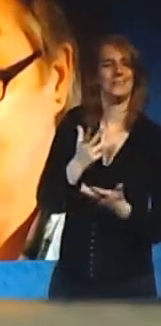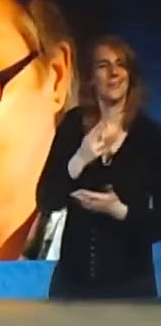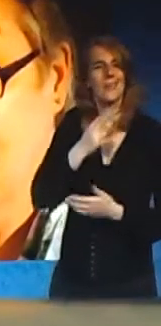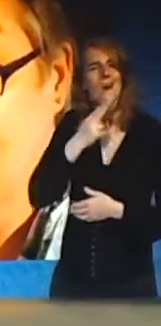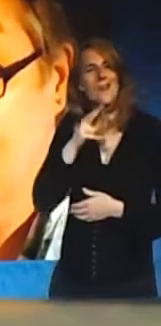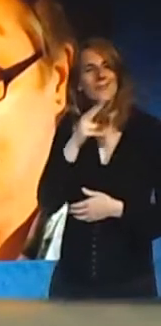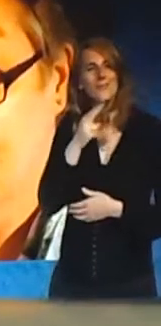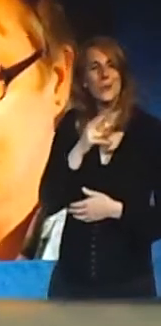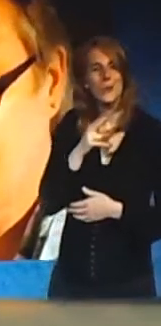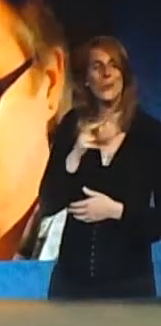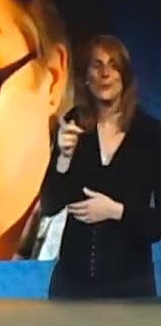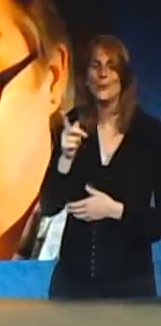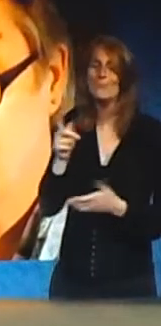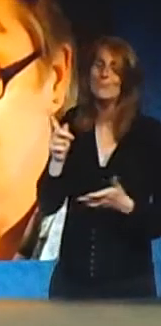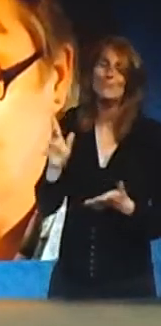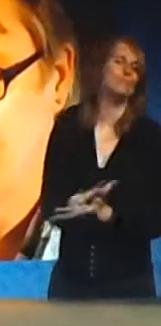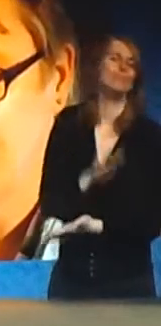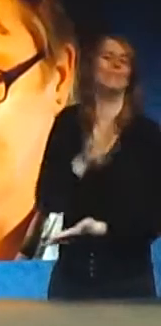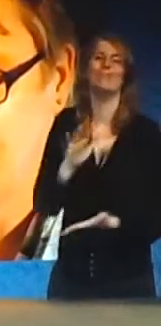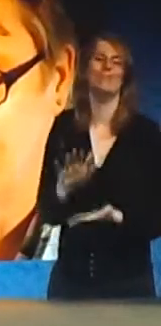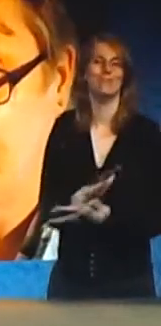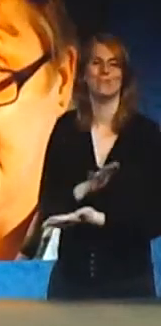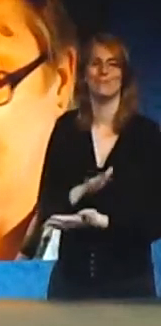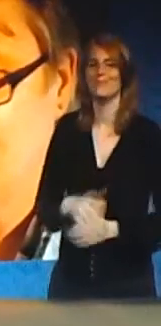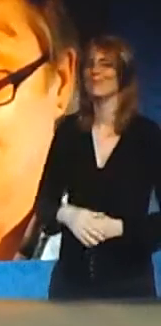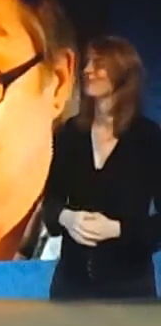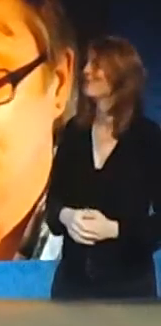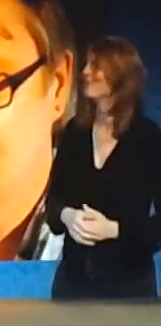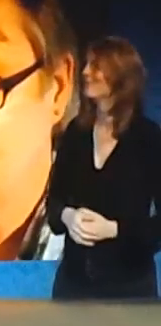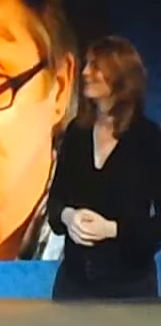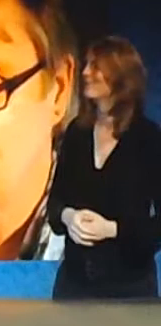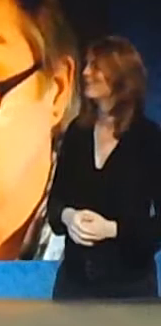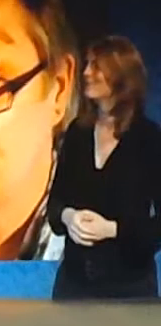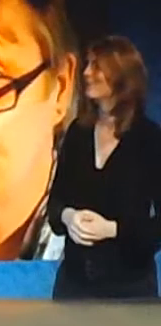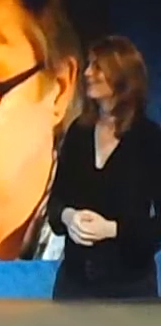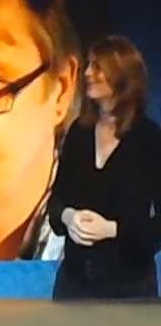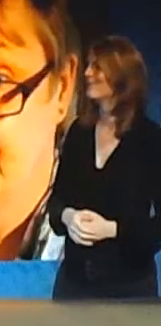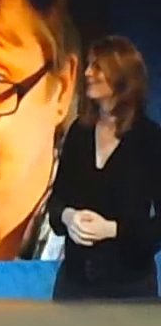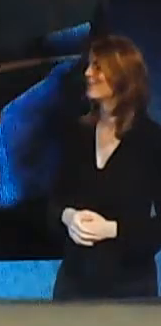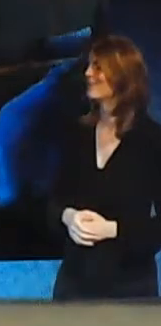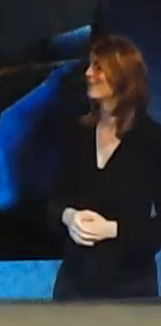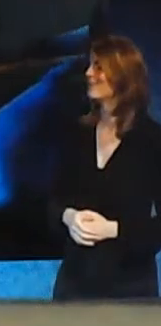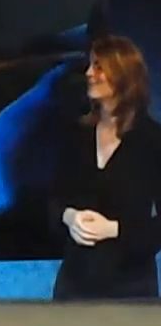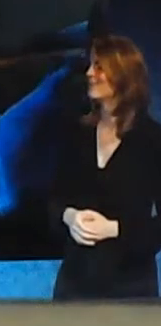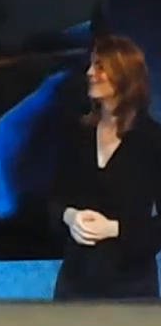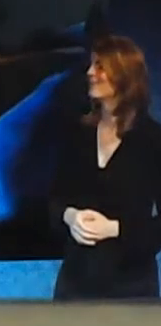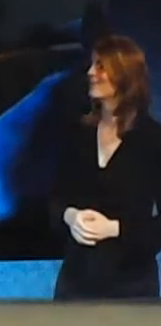snapshot in time, for that afternoon, this afternoon, it's brought her so much joy